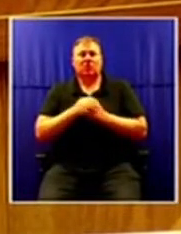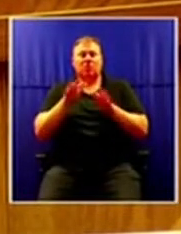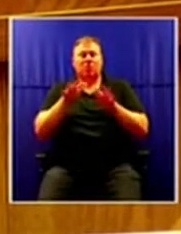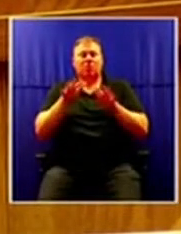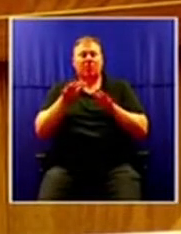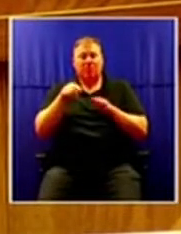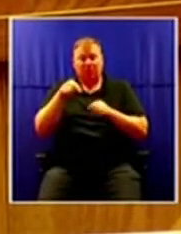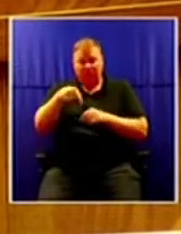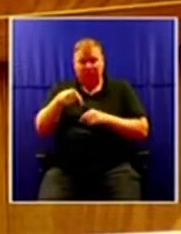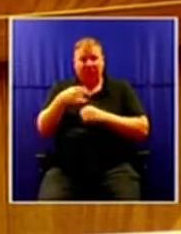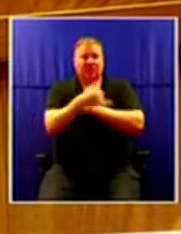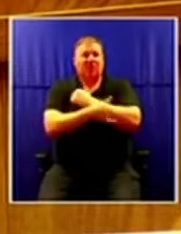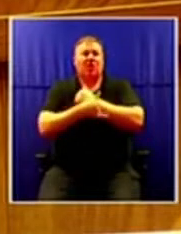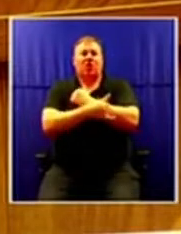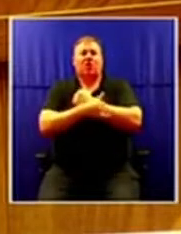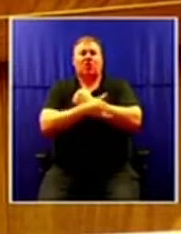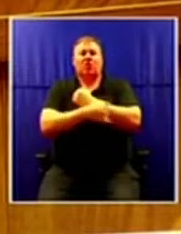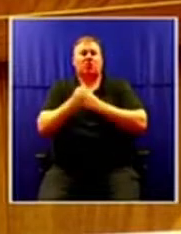this country.